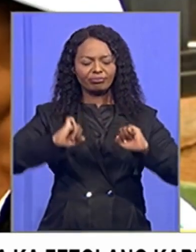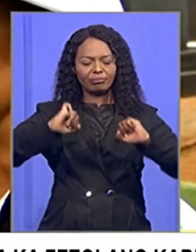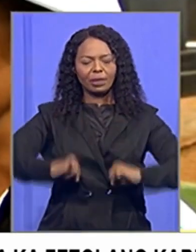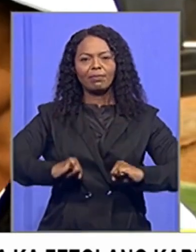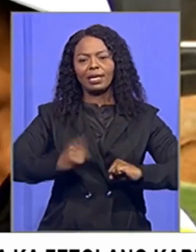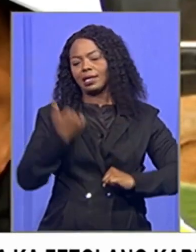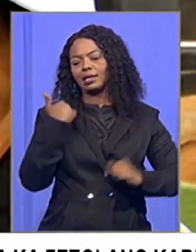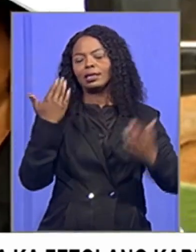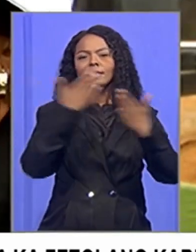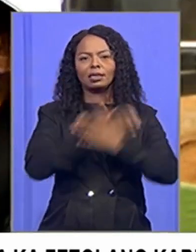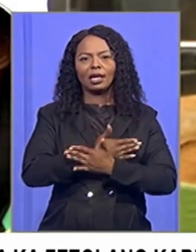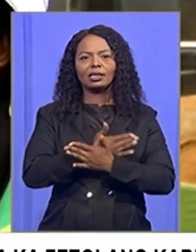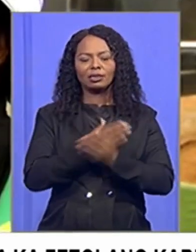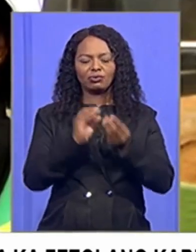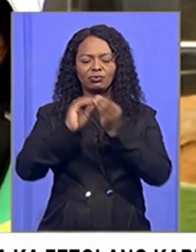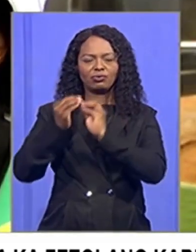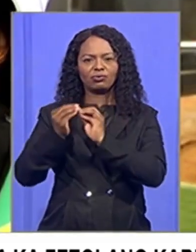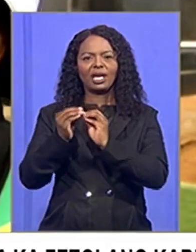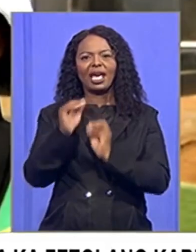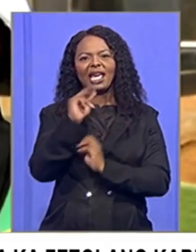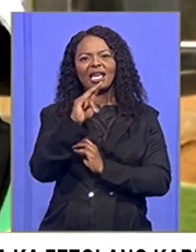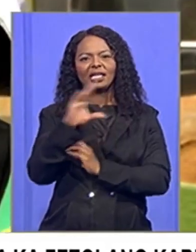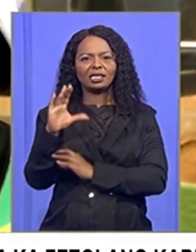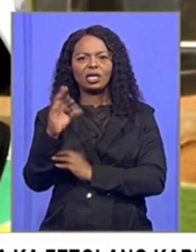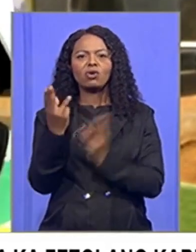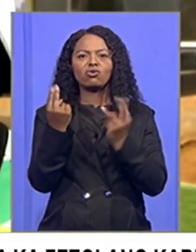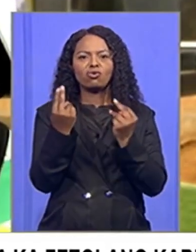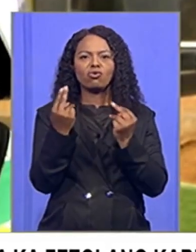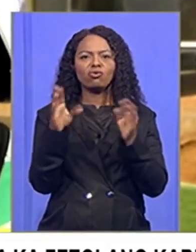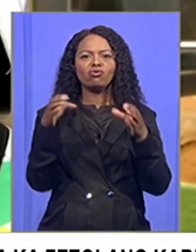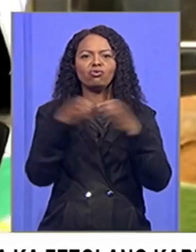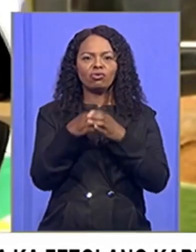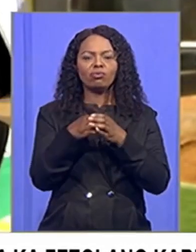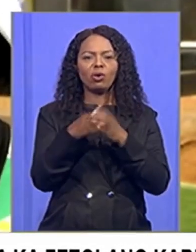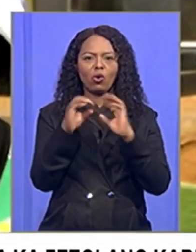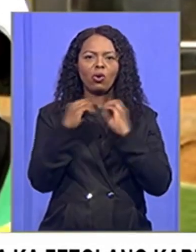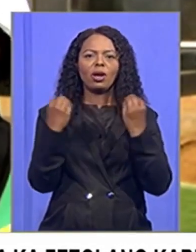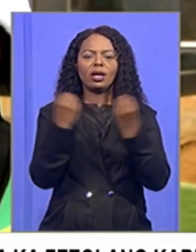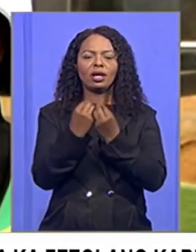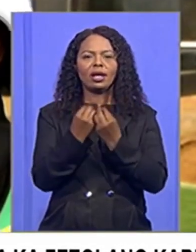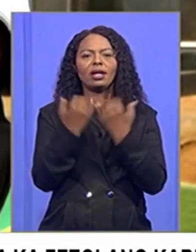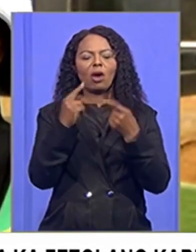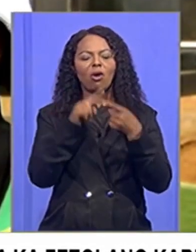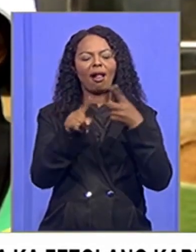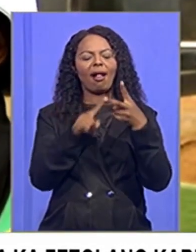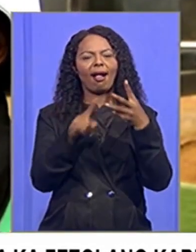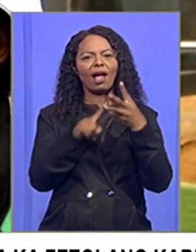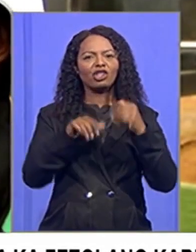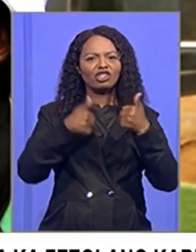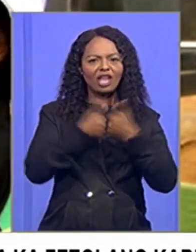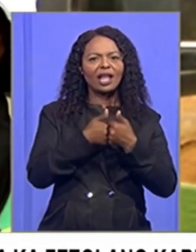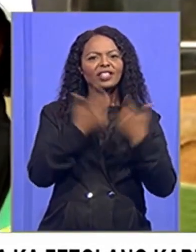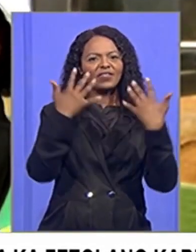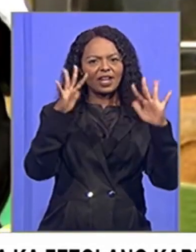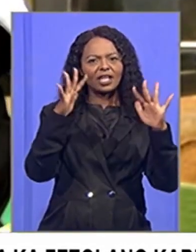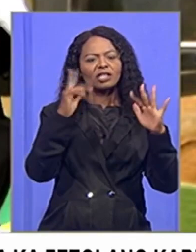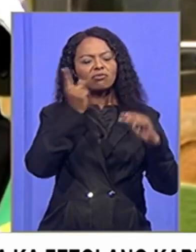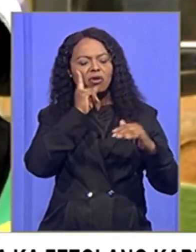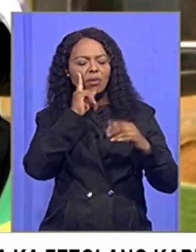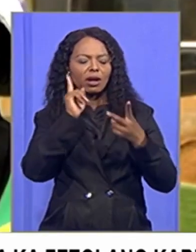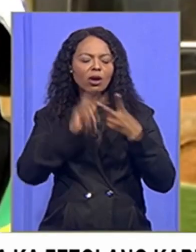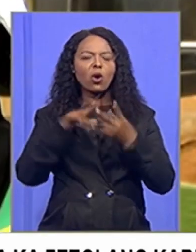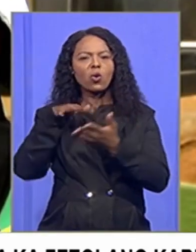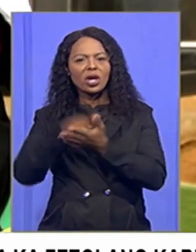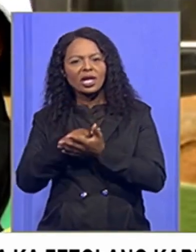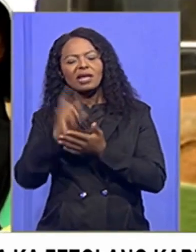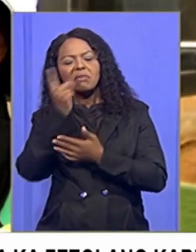around organizational renewal. They are then informing us that we have looked at the challenges, we have looked at the weaknesses, we now know